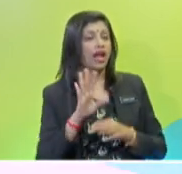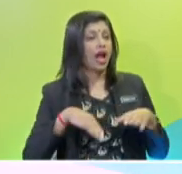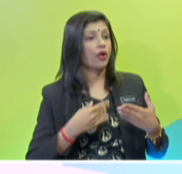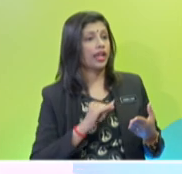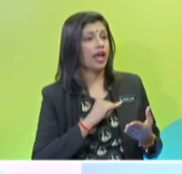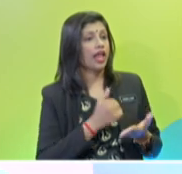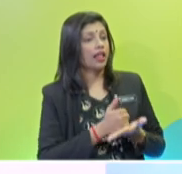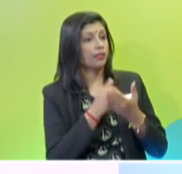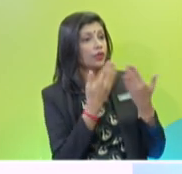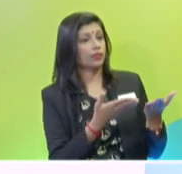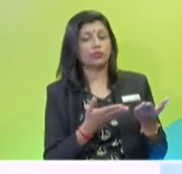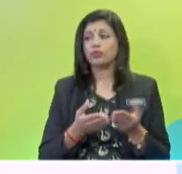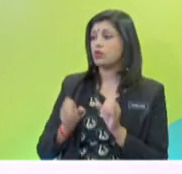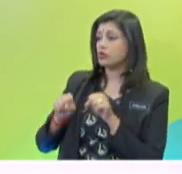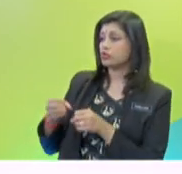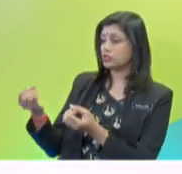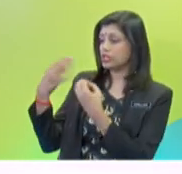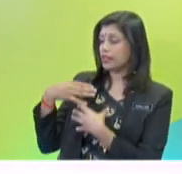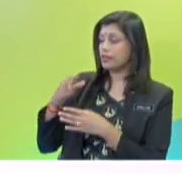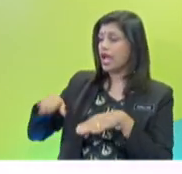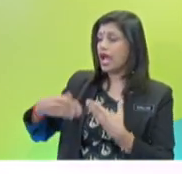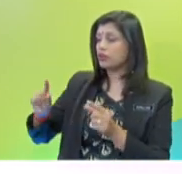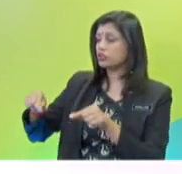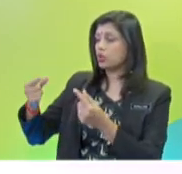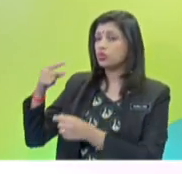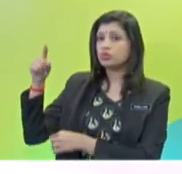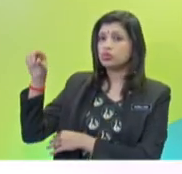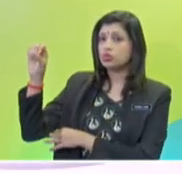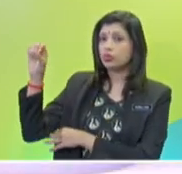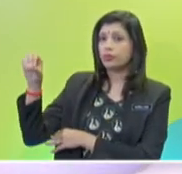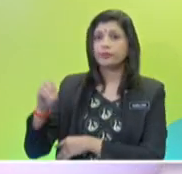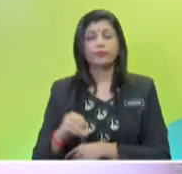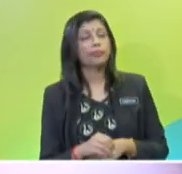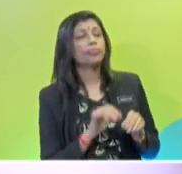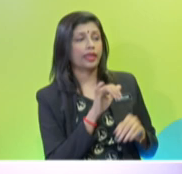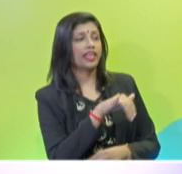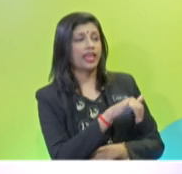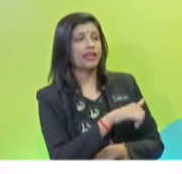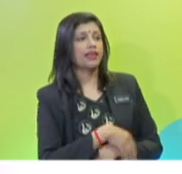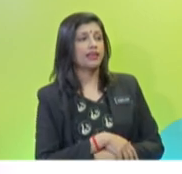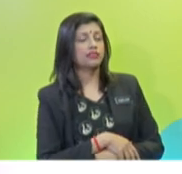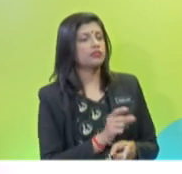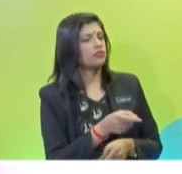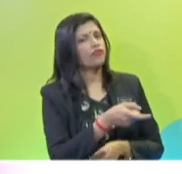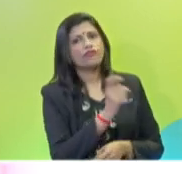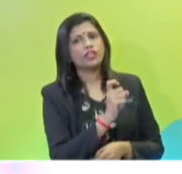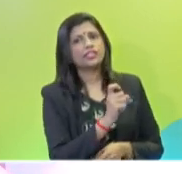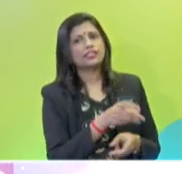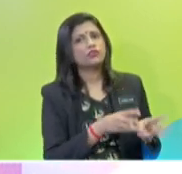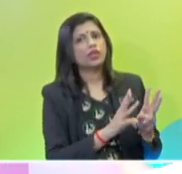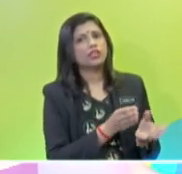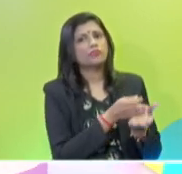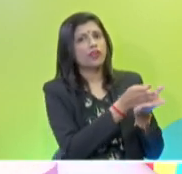you? Could you tell me how to get to the zoo, please? Of course. The quickest way is by